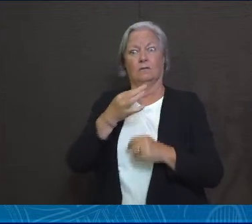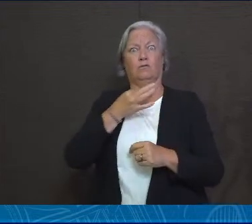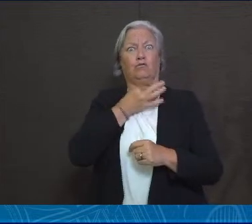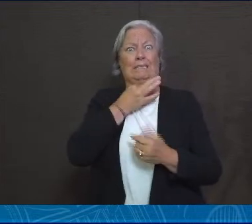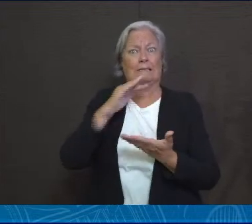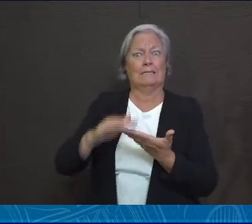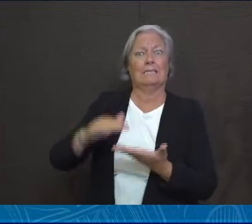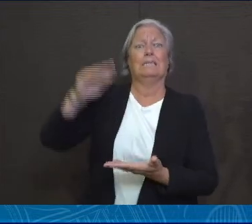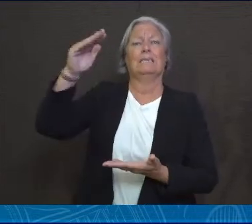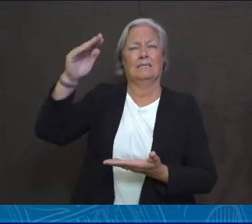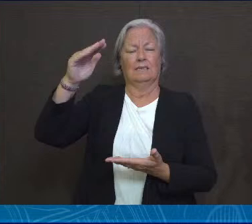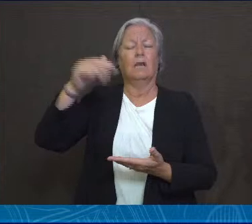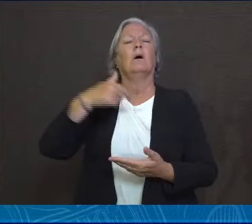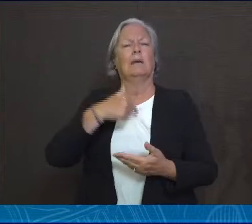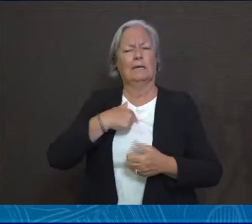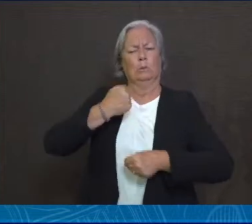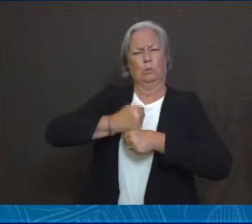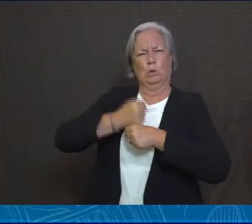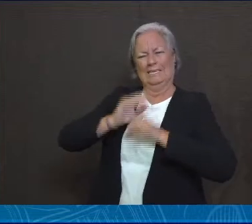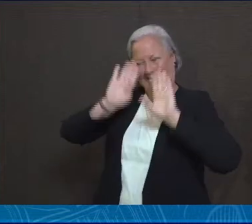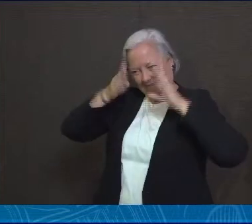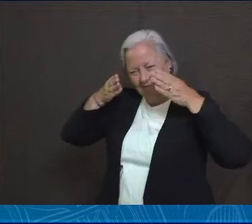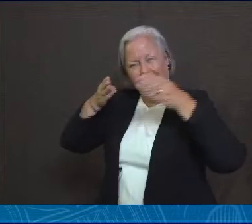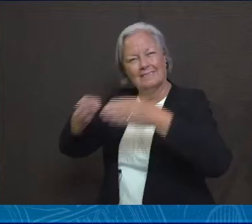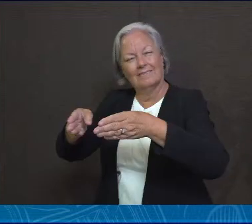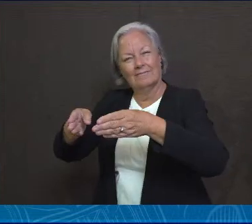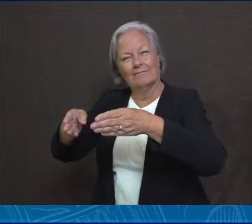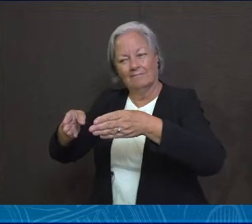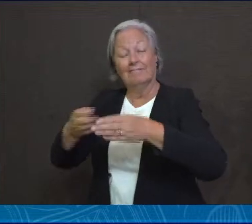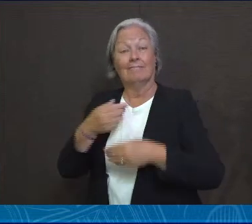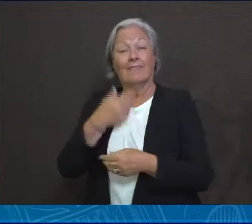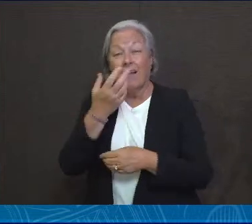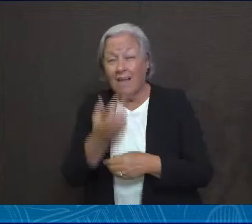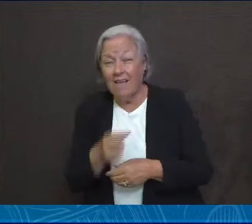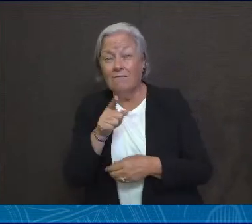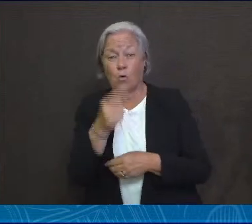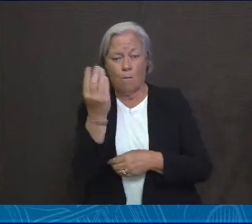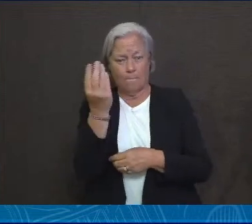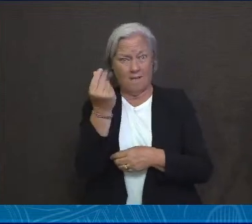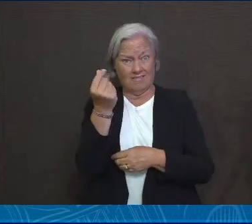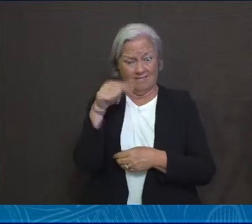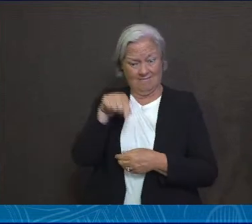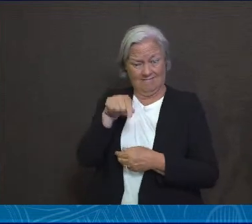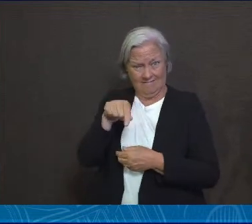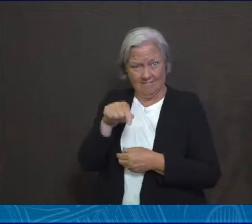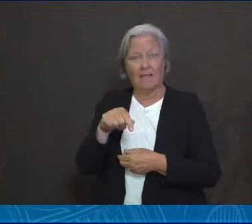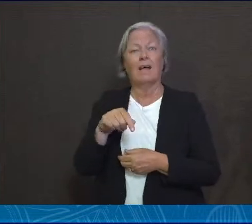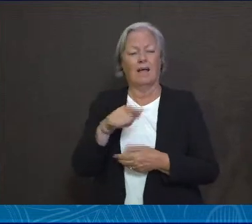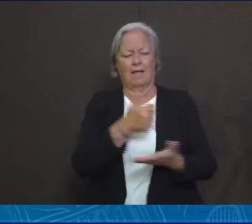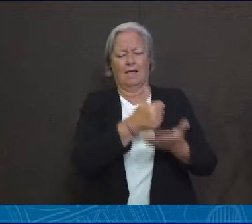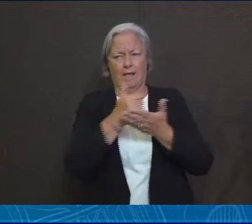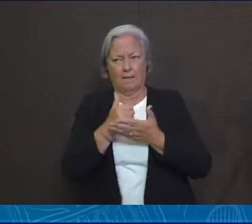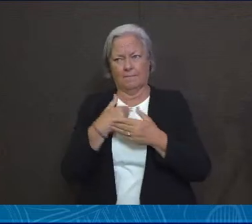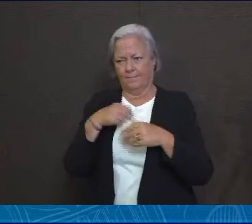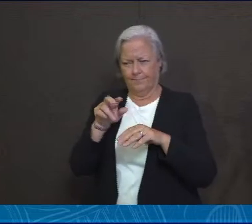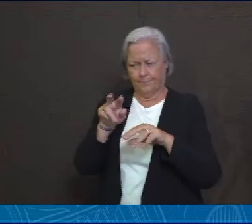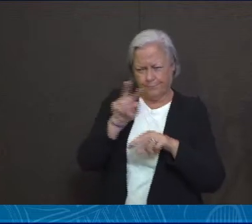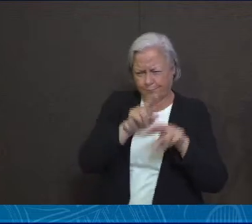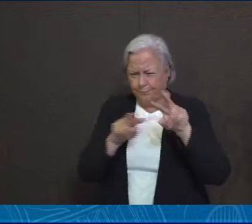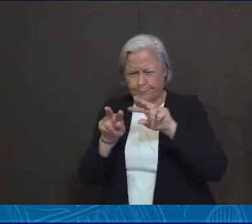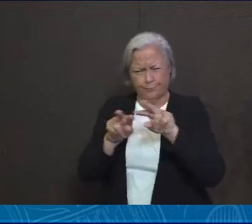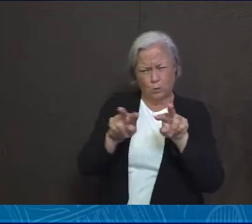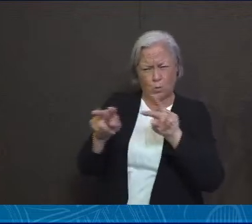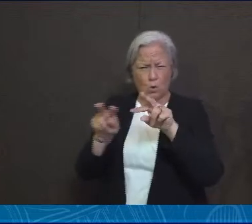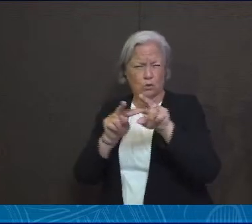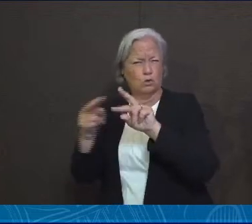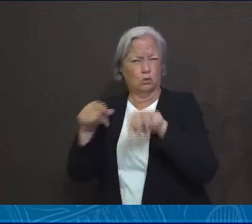require mitigation strategies. So we've got some funds that we look at monitoring And then then